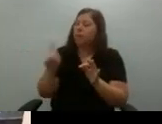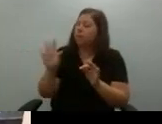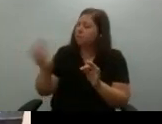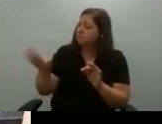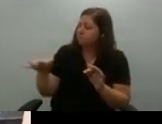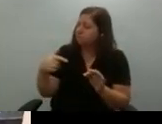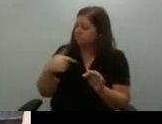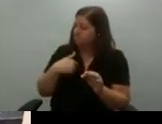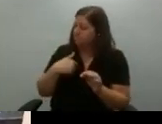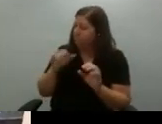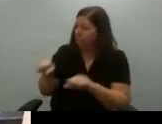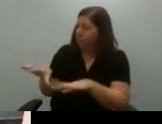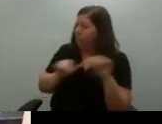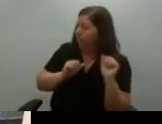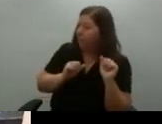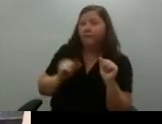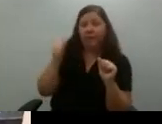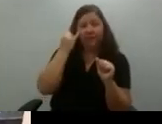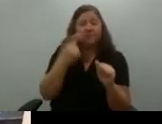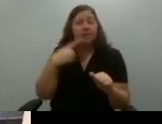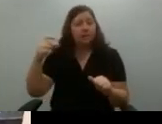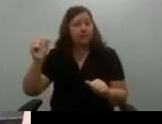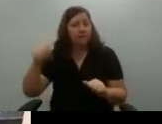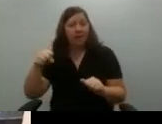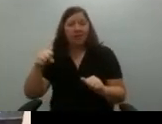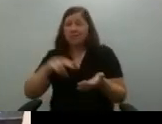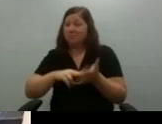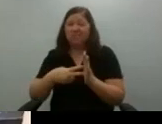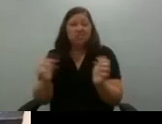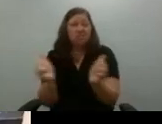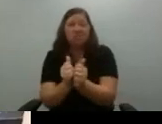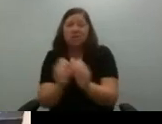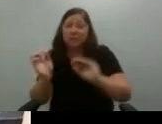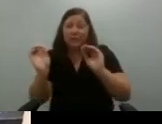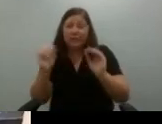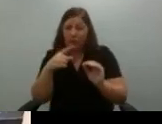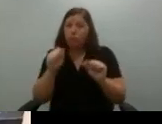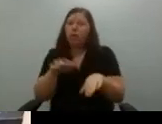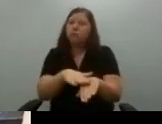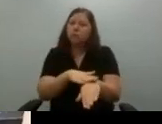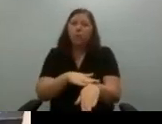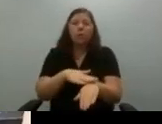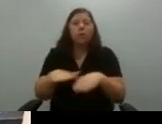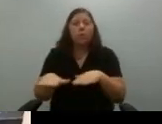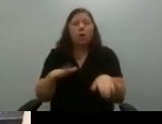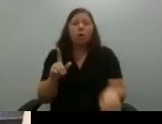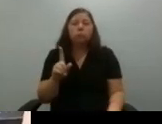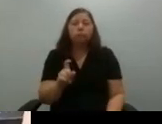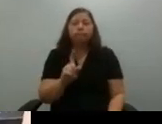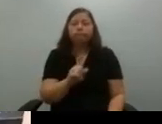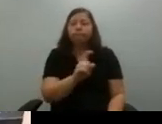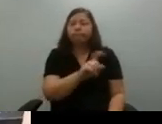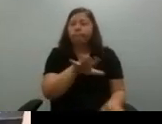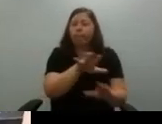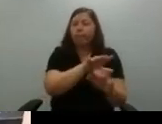I free to leave? If they say yes, then you're not under arrest and you may walk away slowly. If they say no, you can't